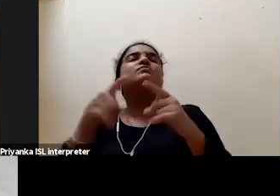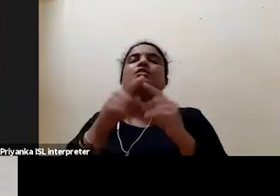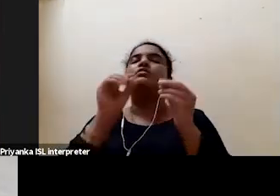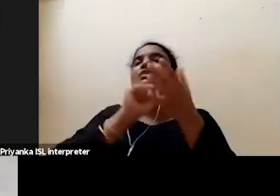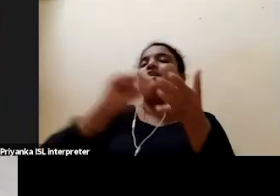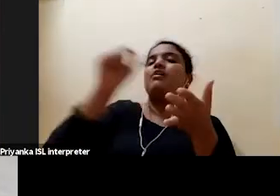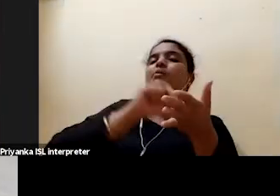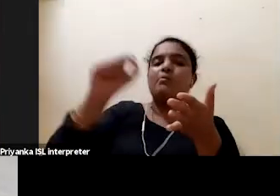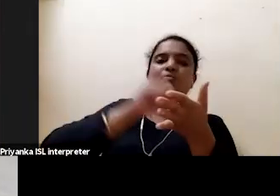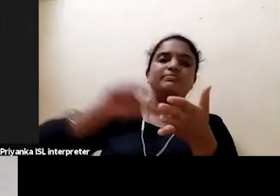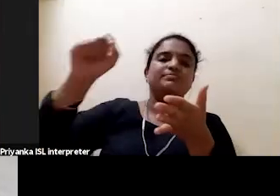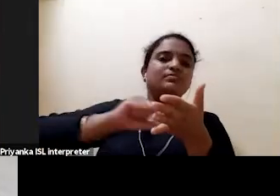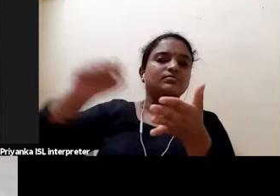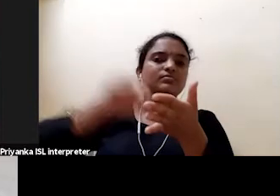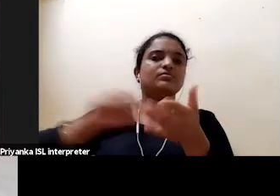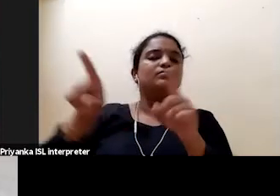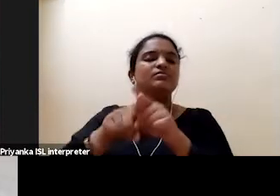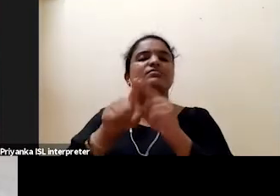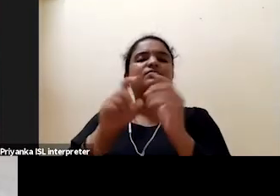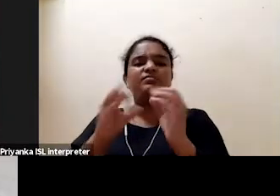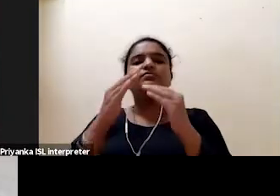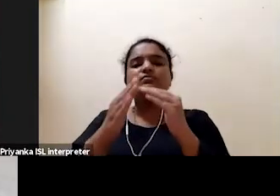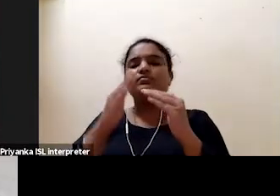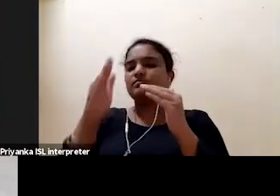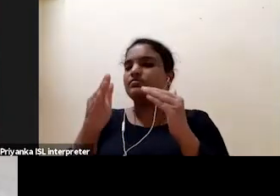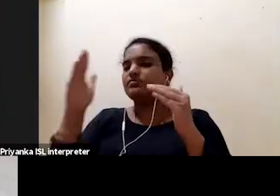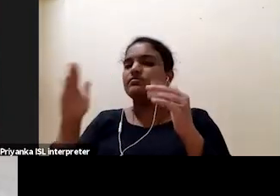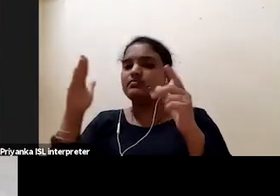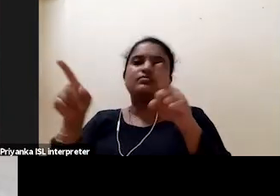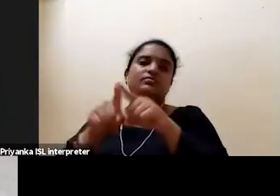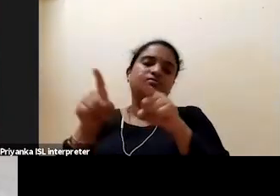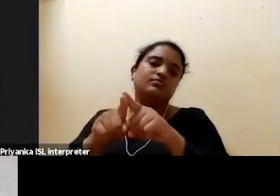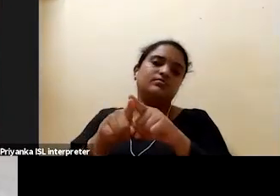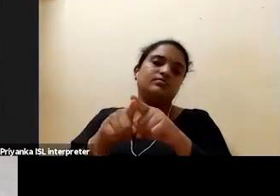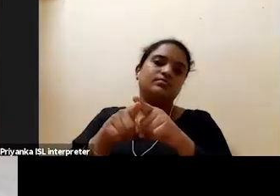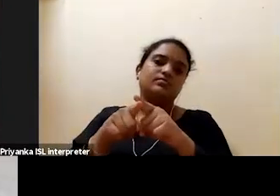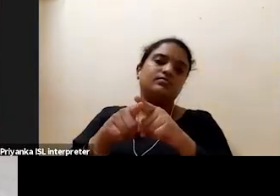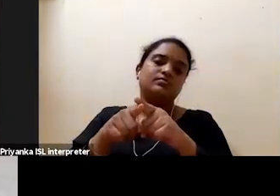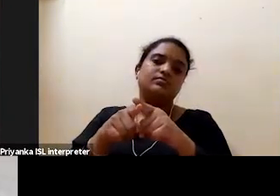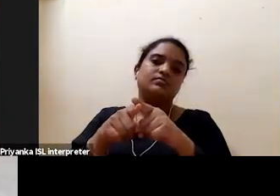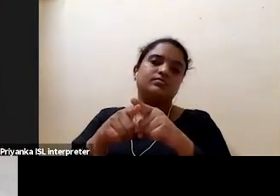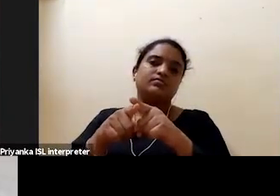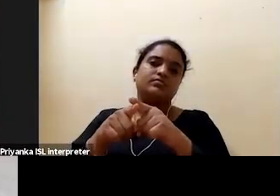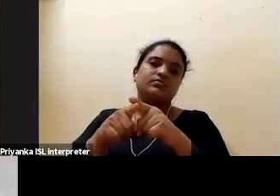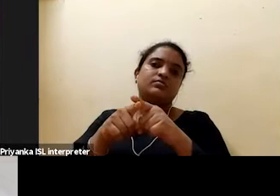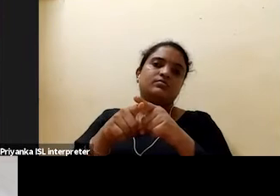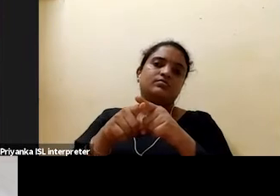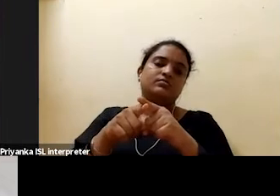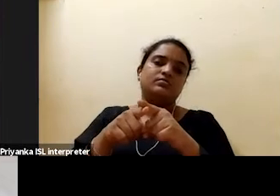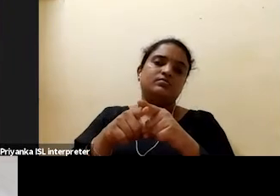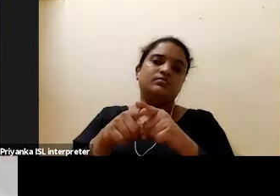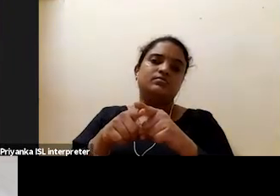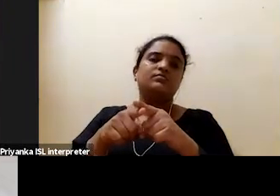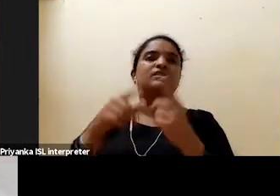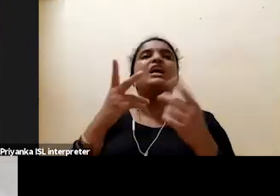on these few interests. And depending on what gets you excited about and what gets more audience interested